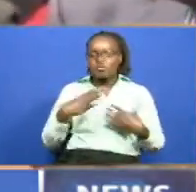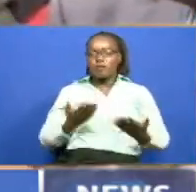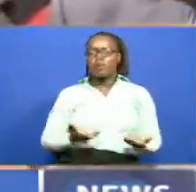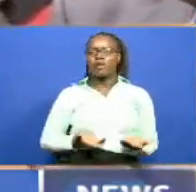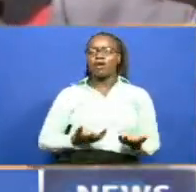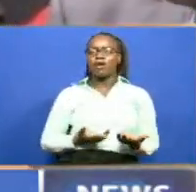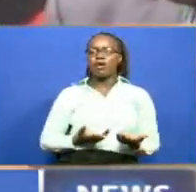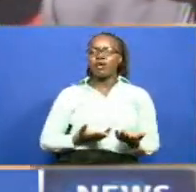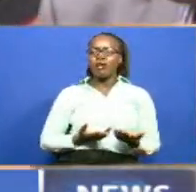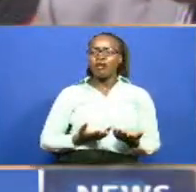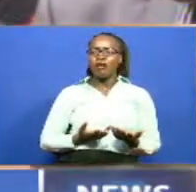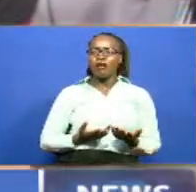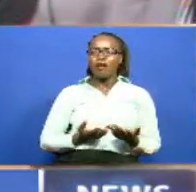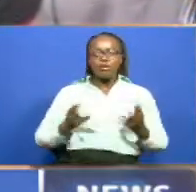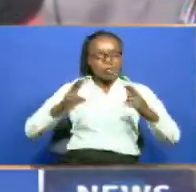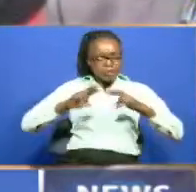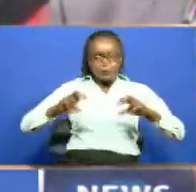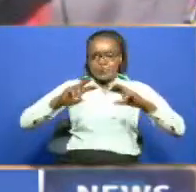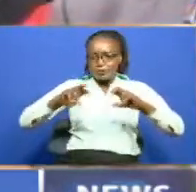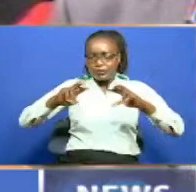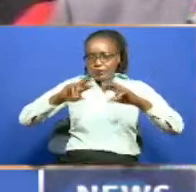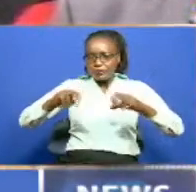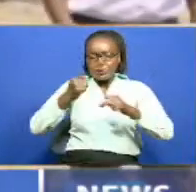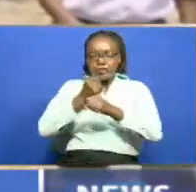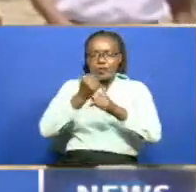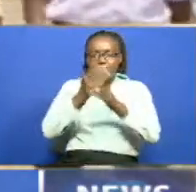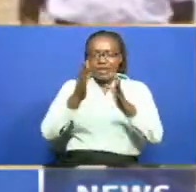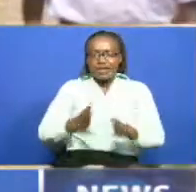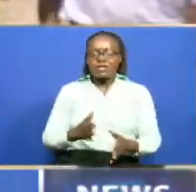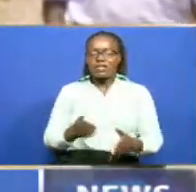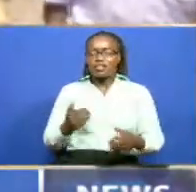government of hustlers. Tutatengeneza serikali yetu.